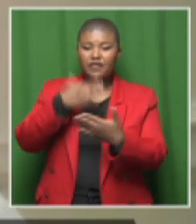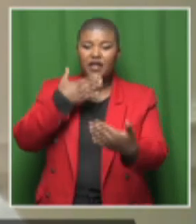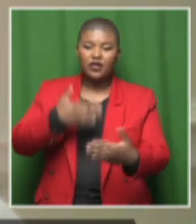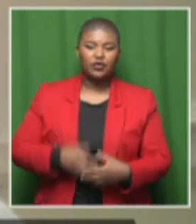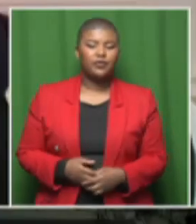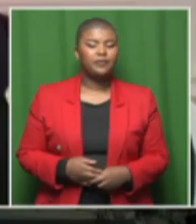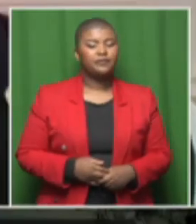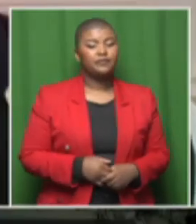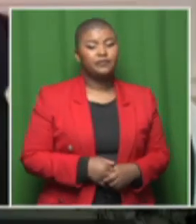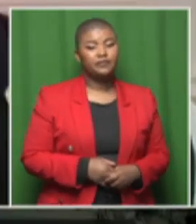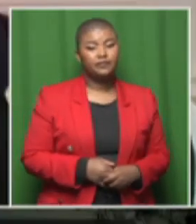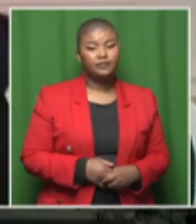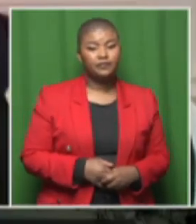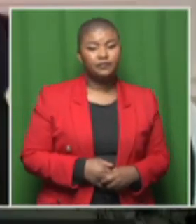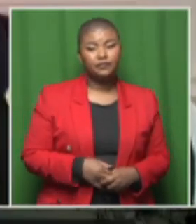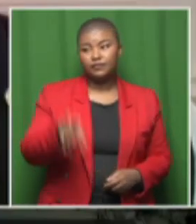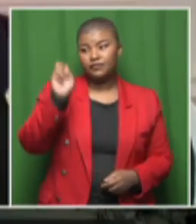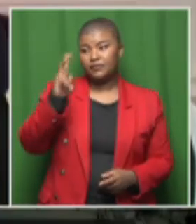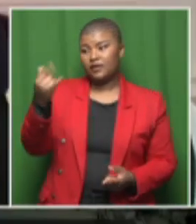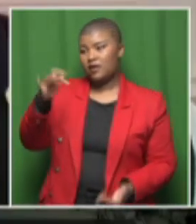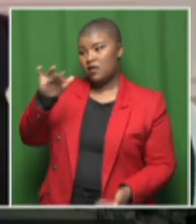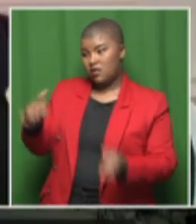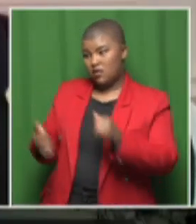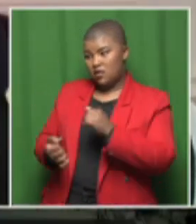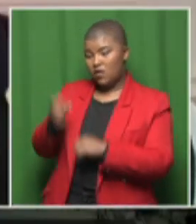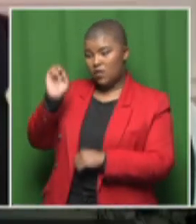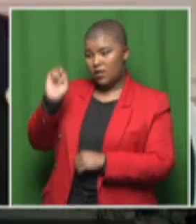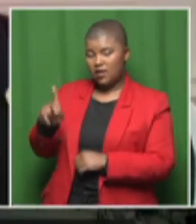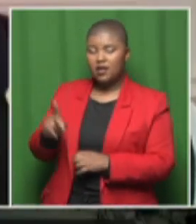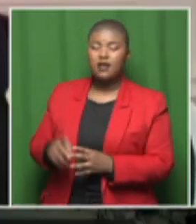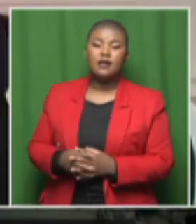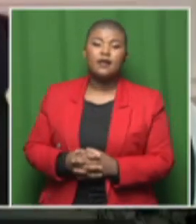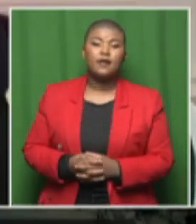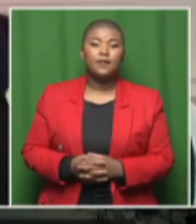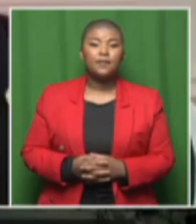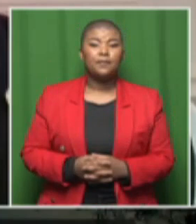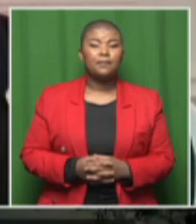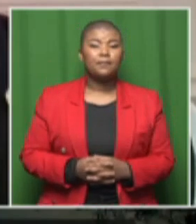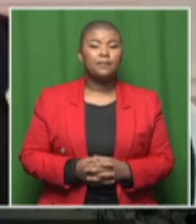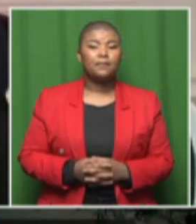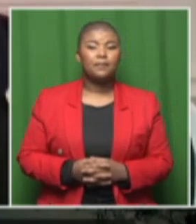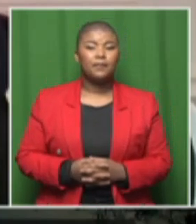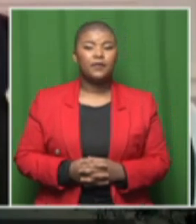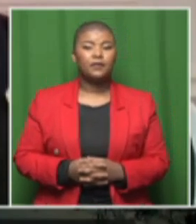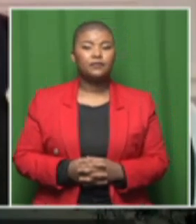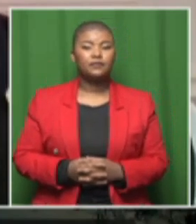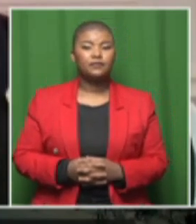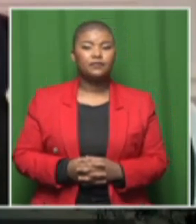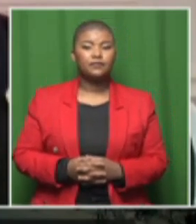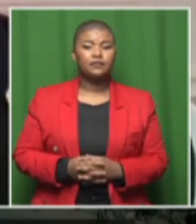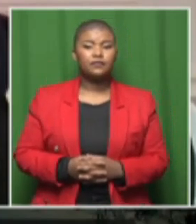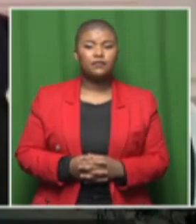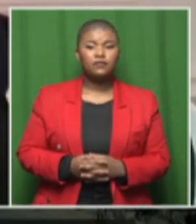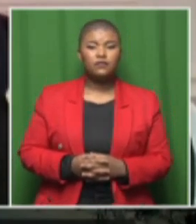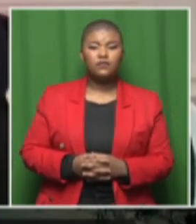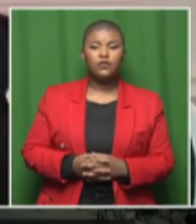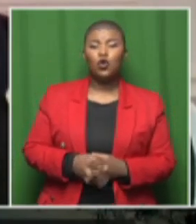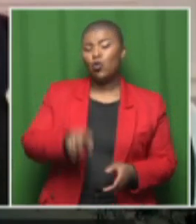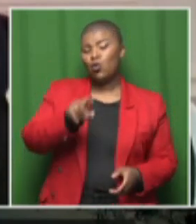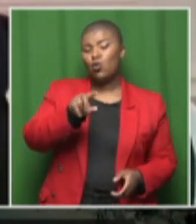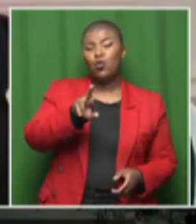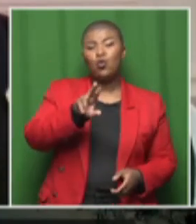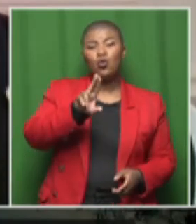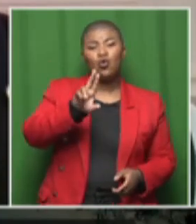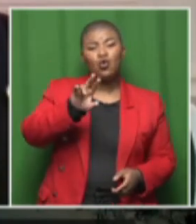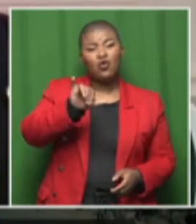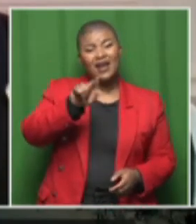you. As we round this up, Advocate Mothibi, so what exactly would holding Andy Ruyter look